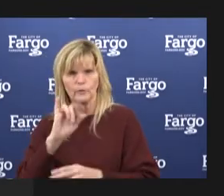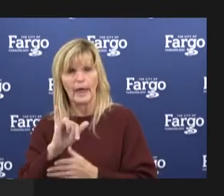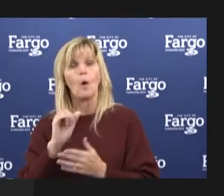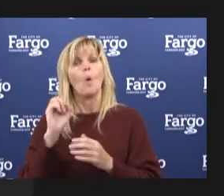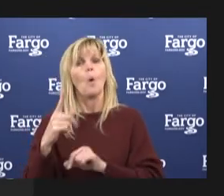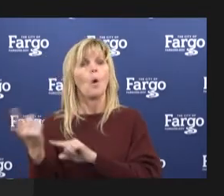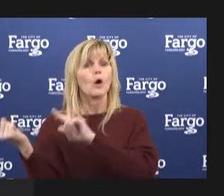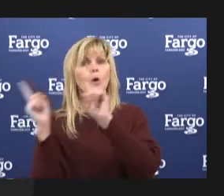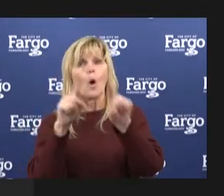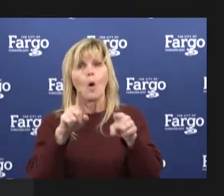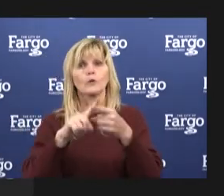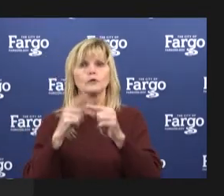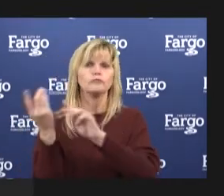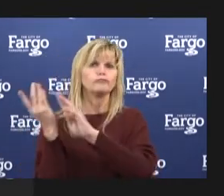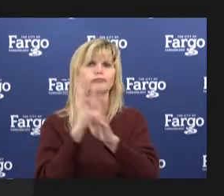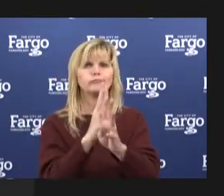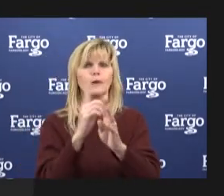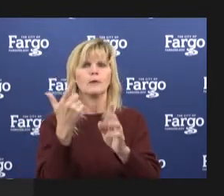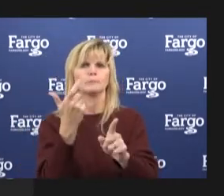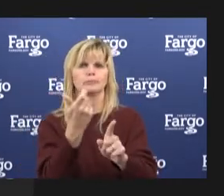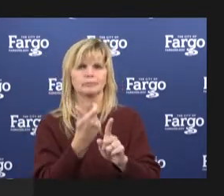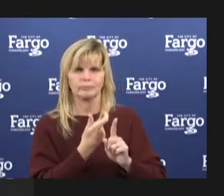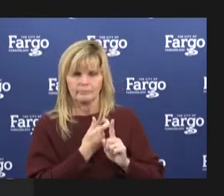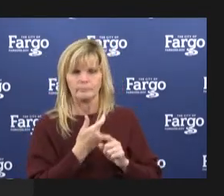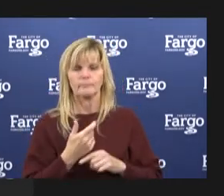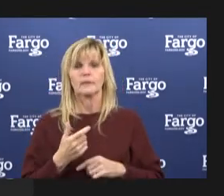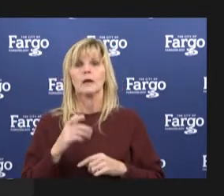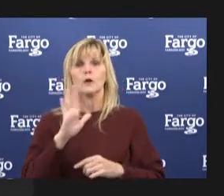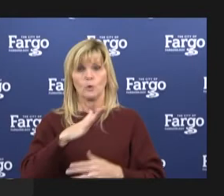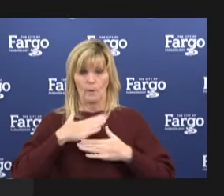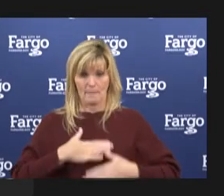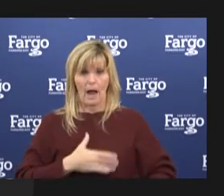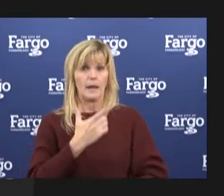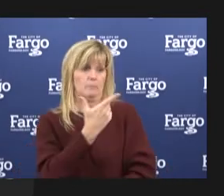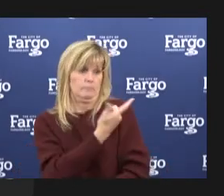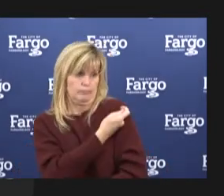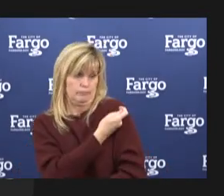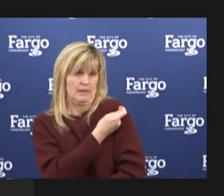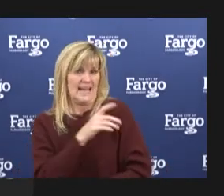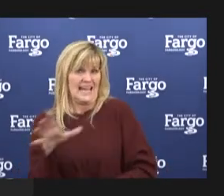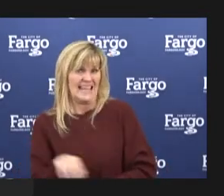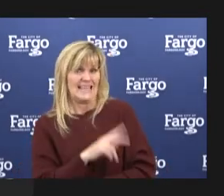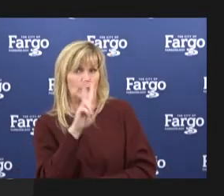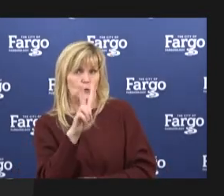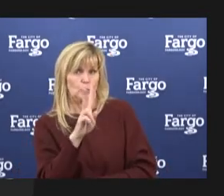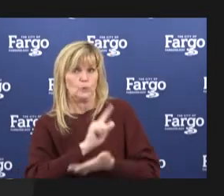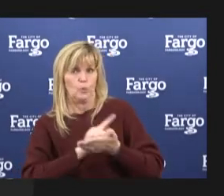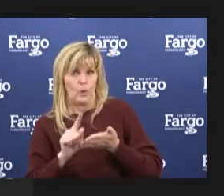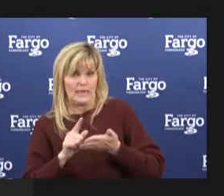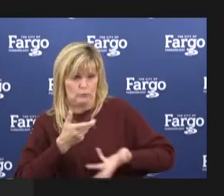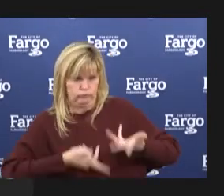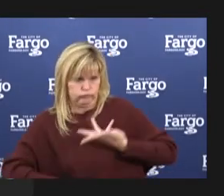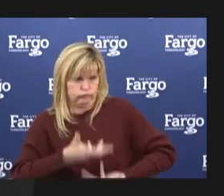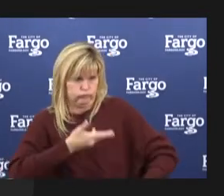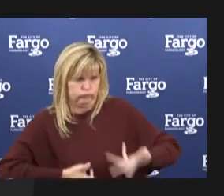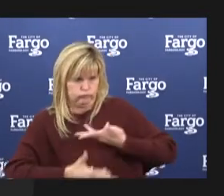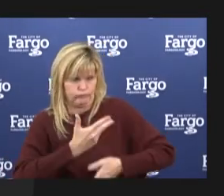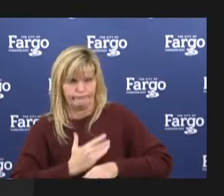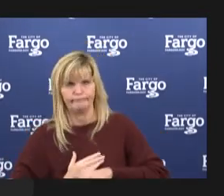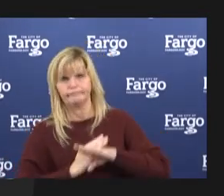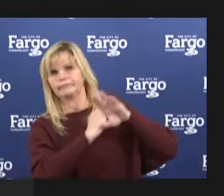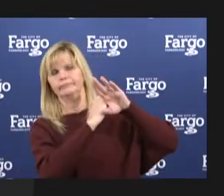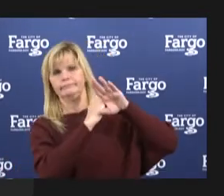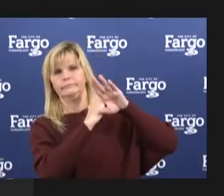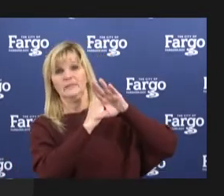shot. It takes about 2 weeks for your body to develop antibodies to the flu vaccine, so would encourage people to do it before